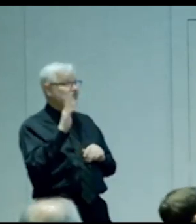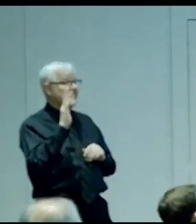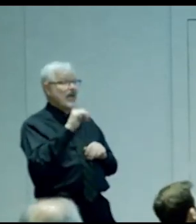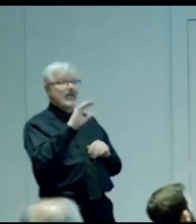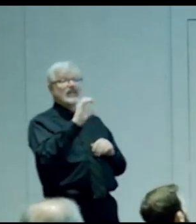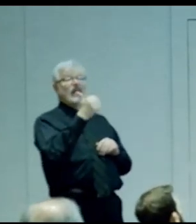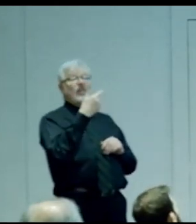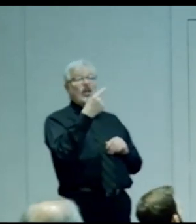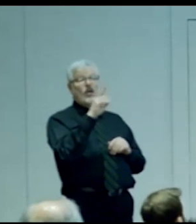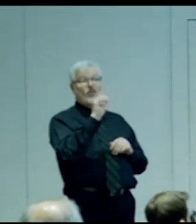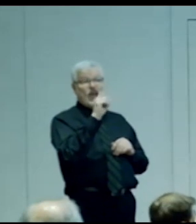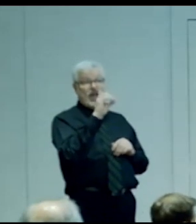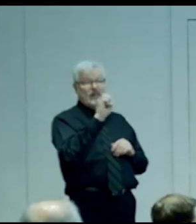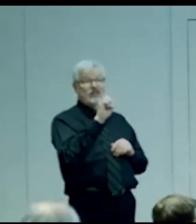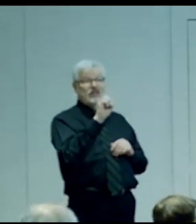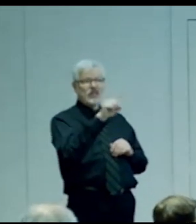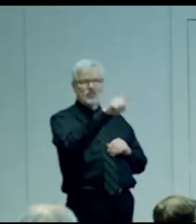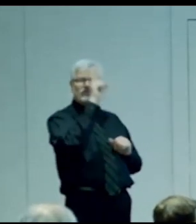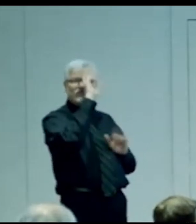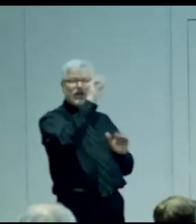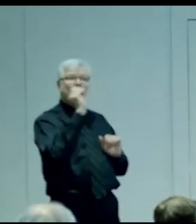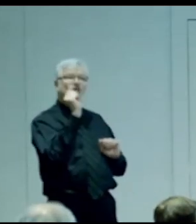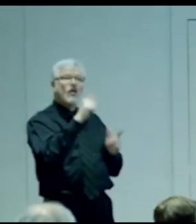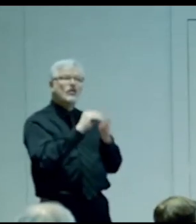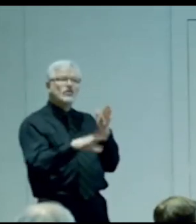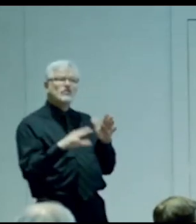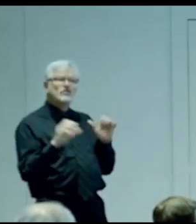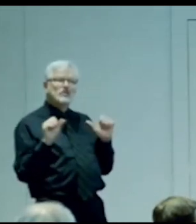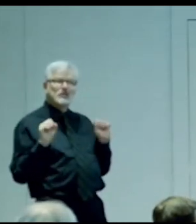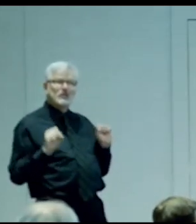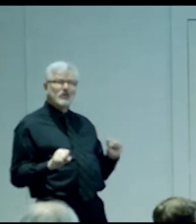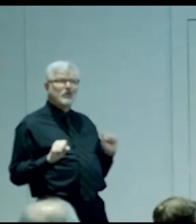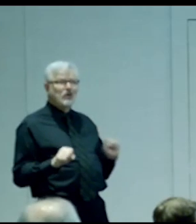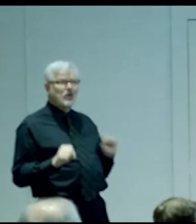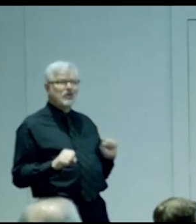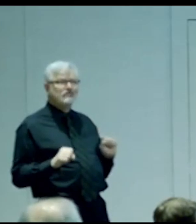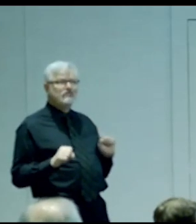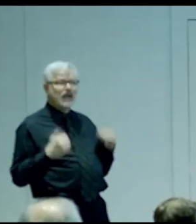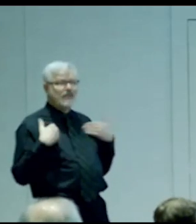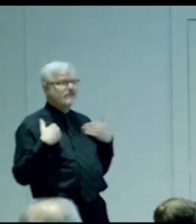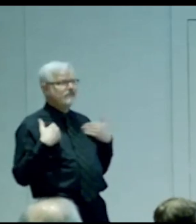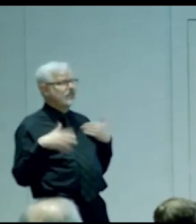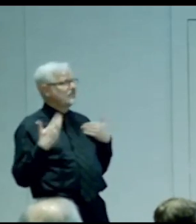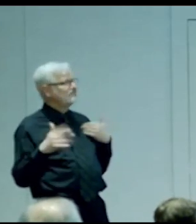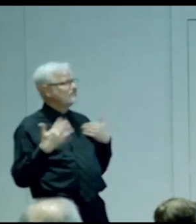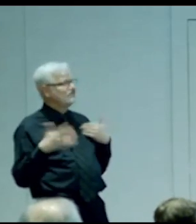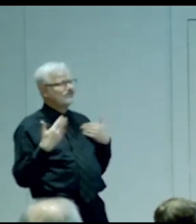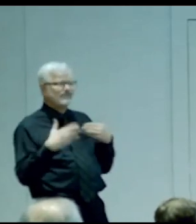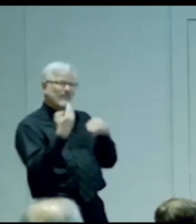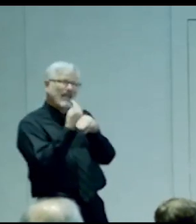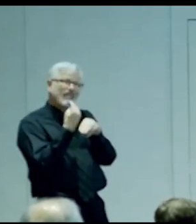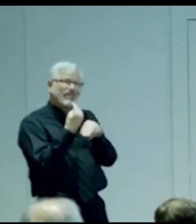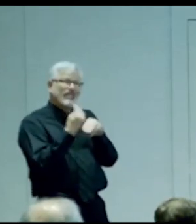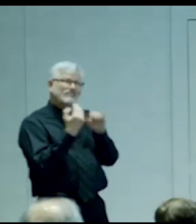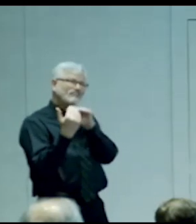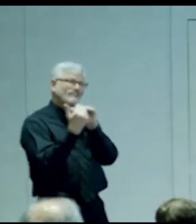10th grade, I would expect all students to be receiving the kinds of mathematics that